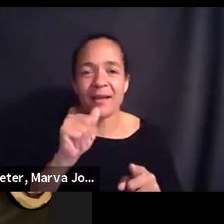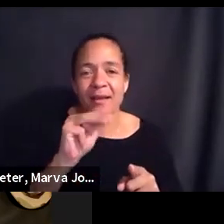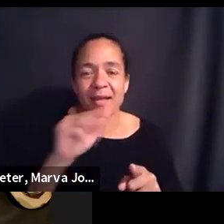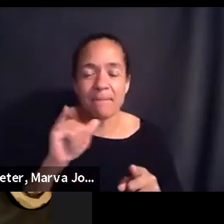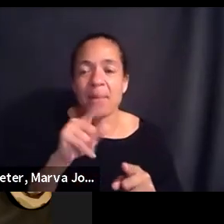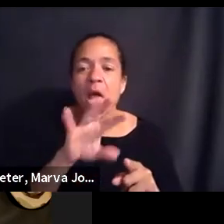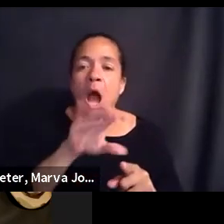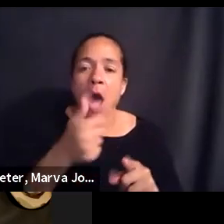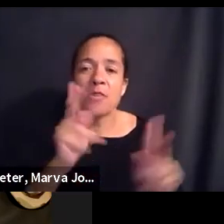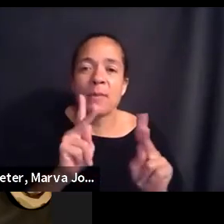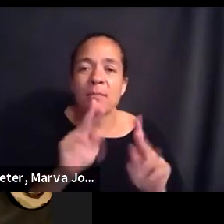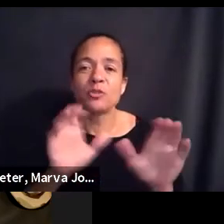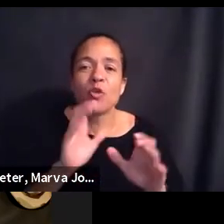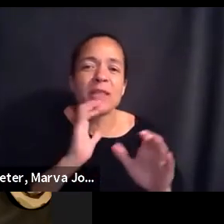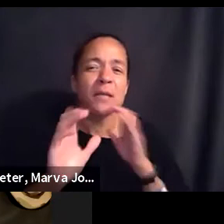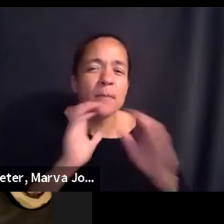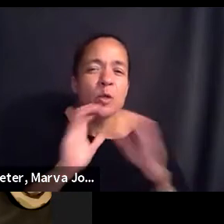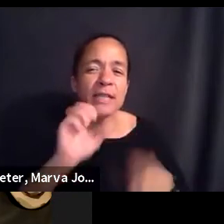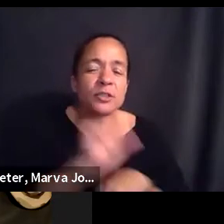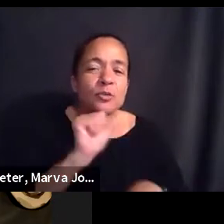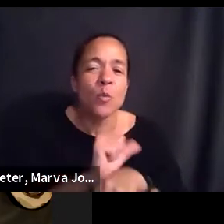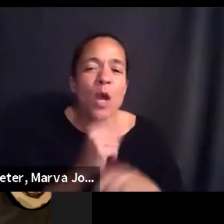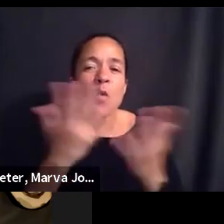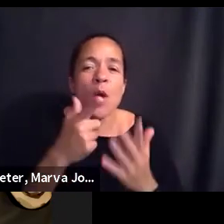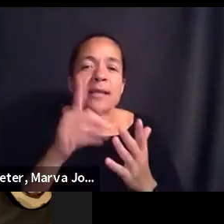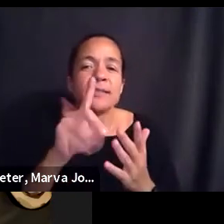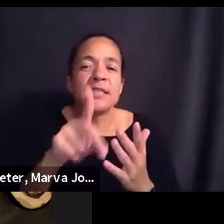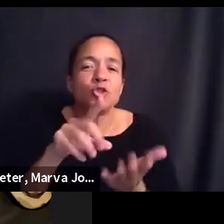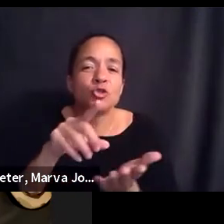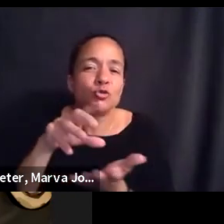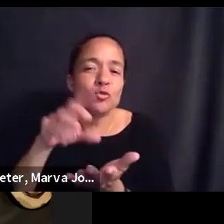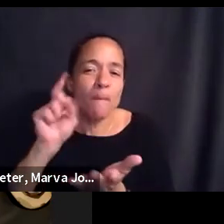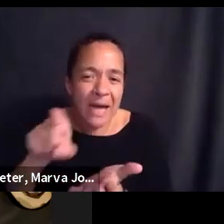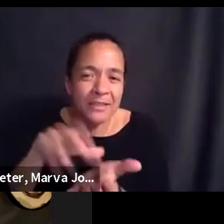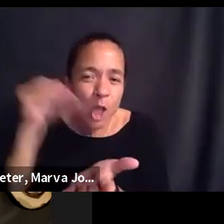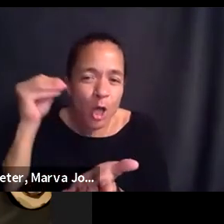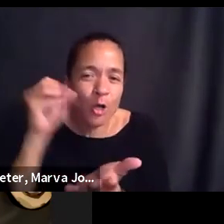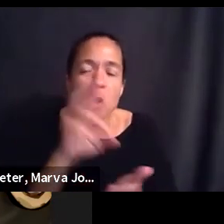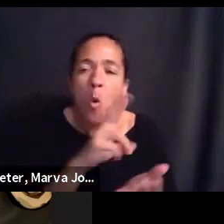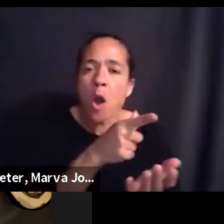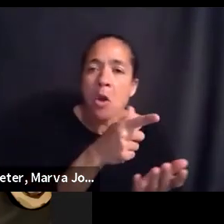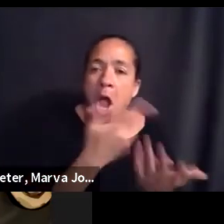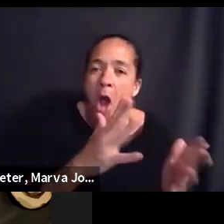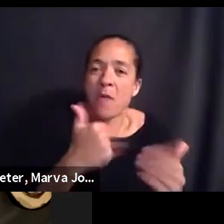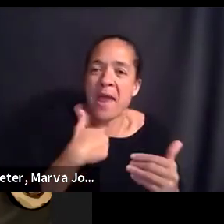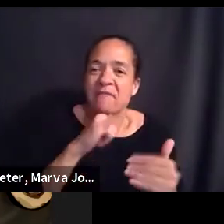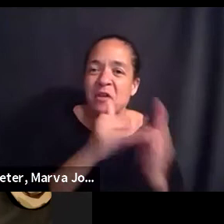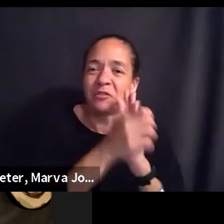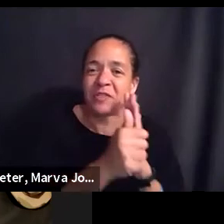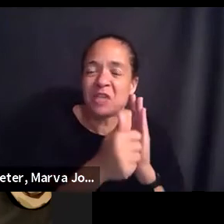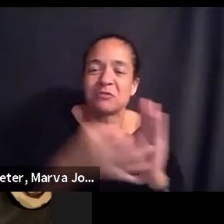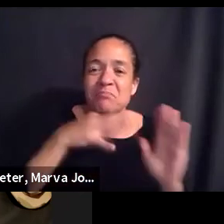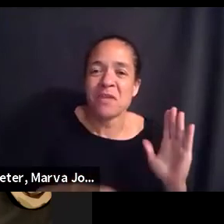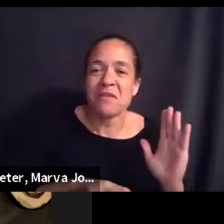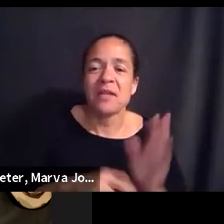work, what did you have to learn? Or what could you lean on that you'd already been working on that complemented some of the things you were called on to do here? Yeah, I mean, there was a